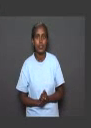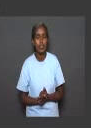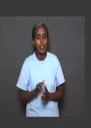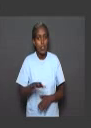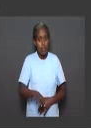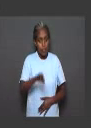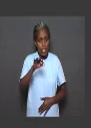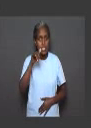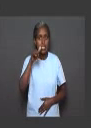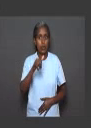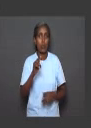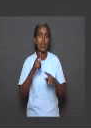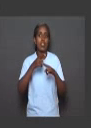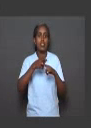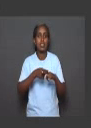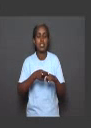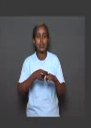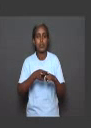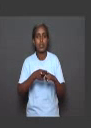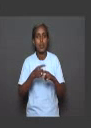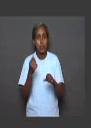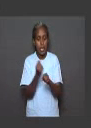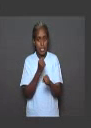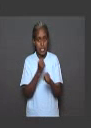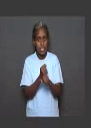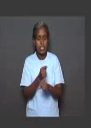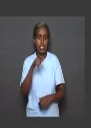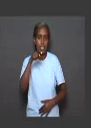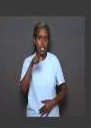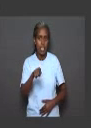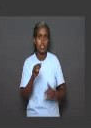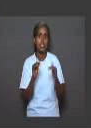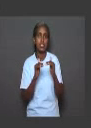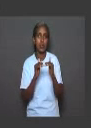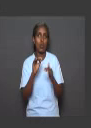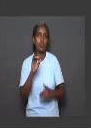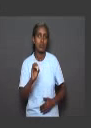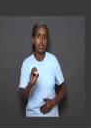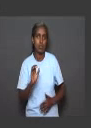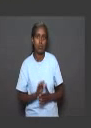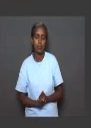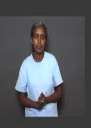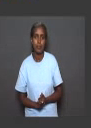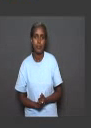Find the y-intercept by setting x equal to 0.